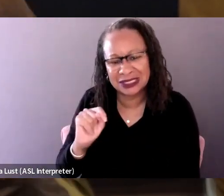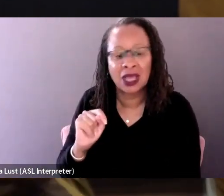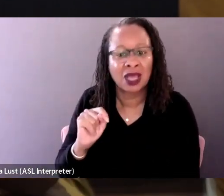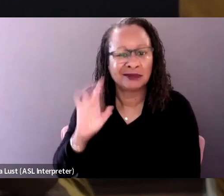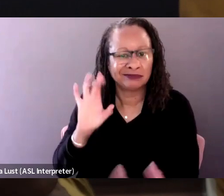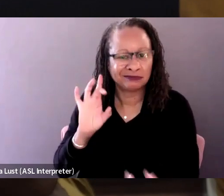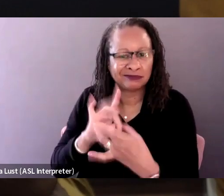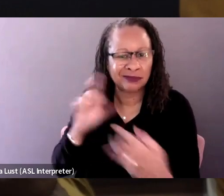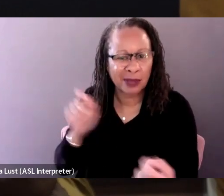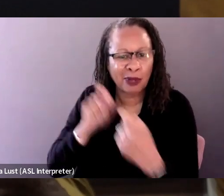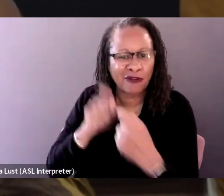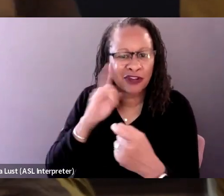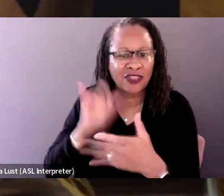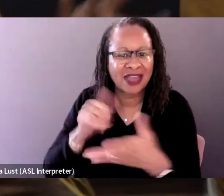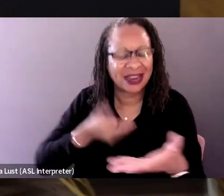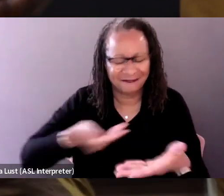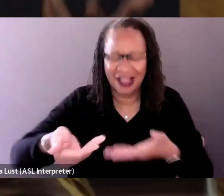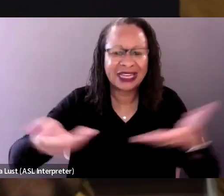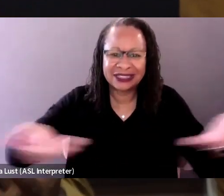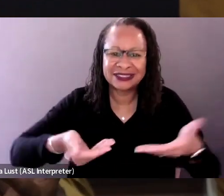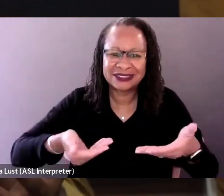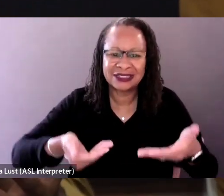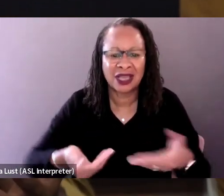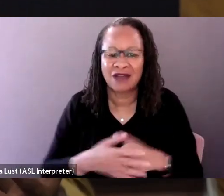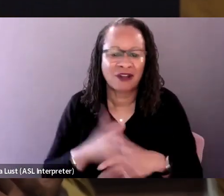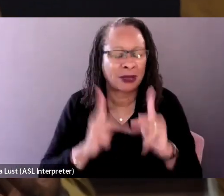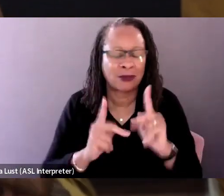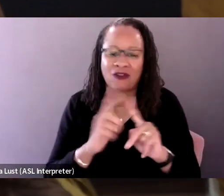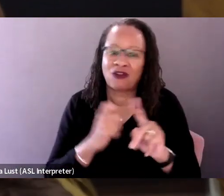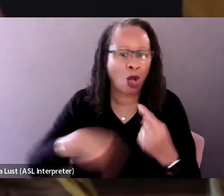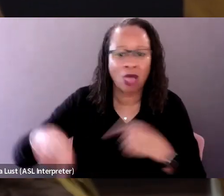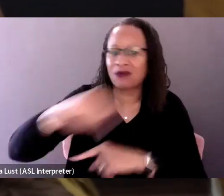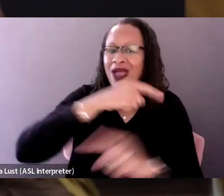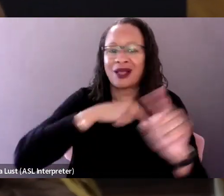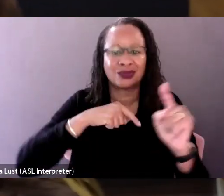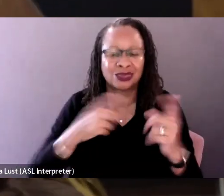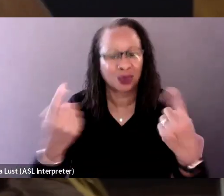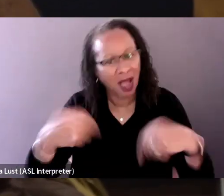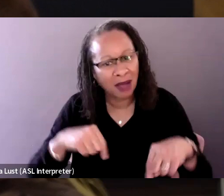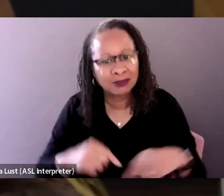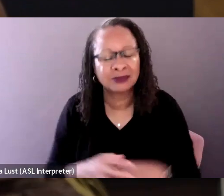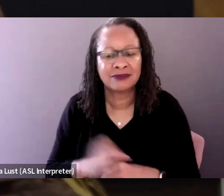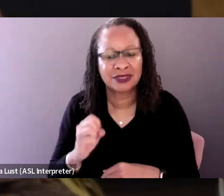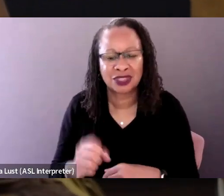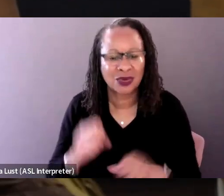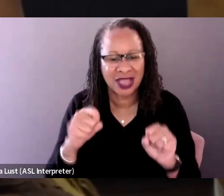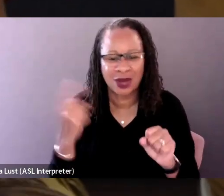way and inviting to Black people from all around, you know. So yeah, I always think about